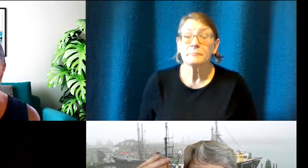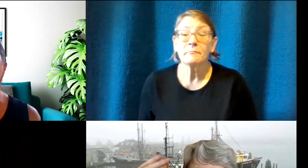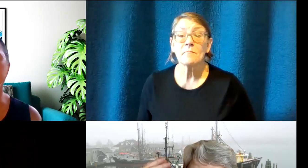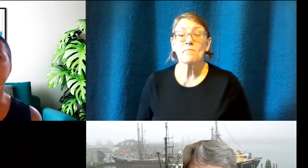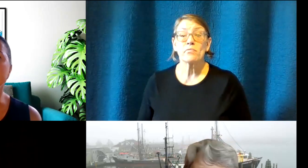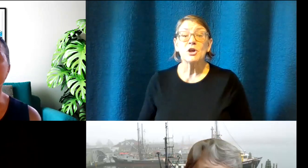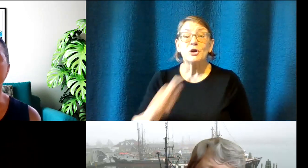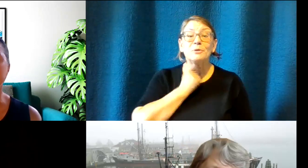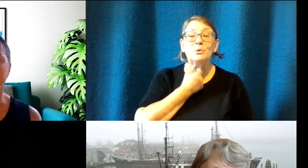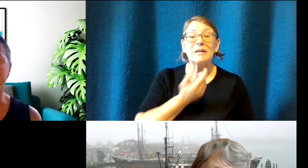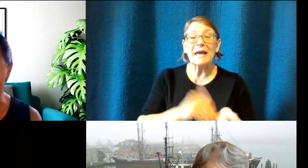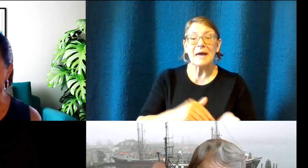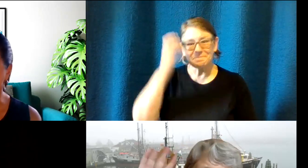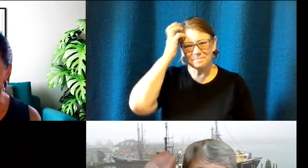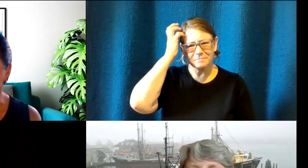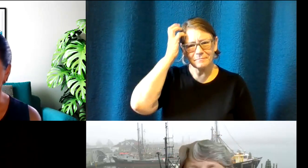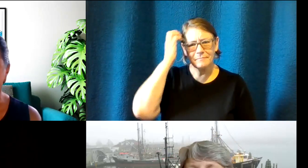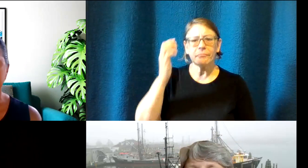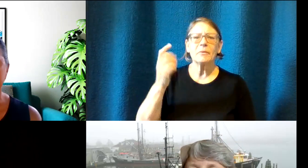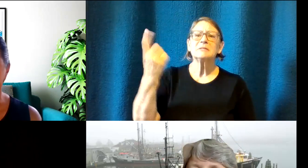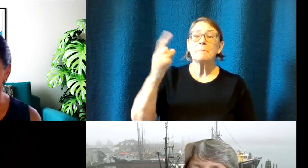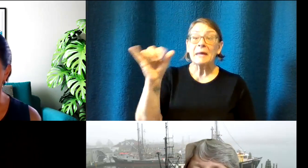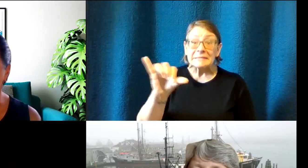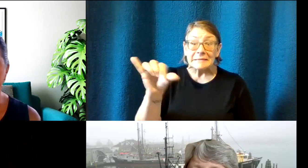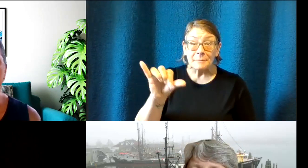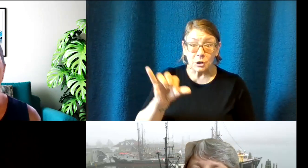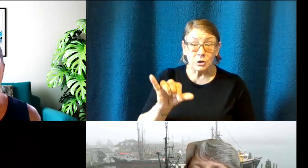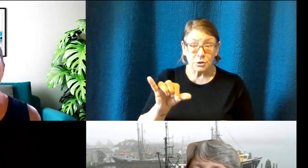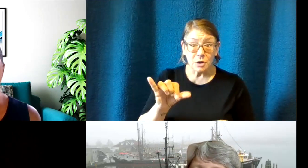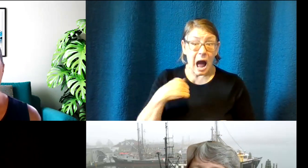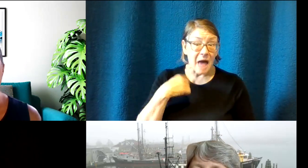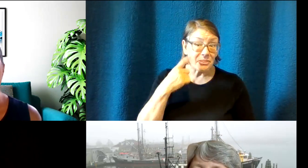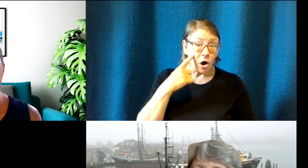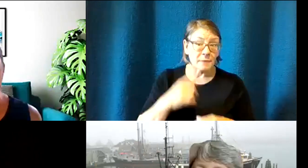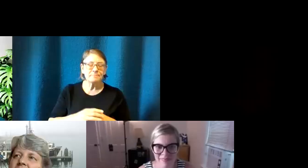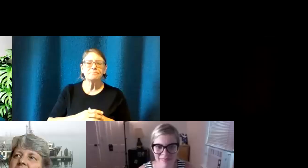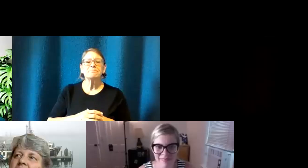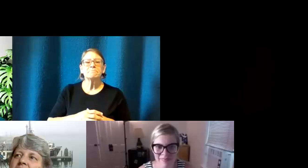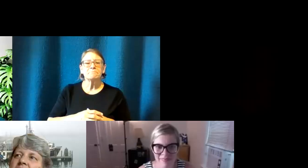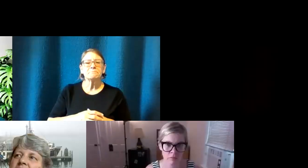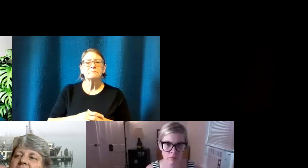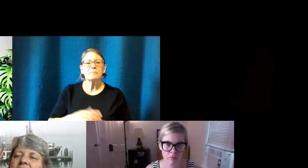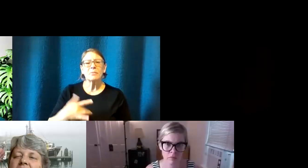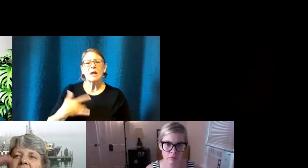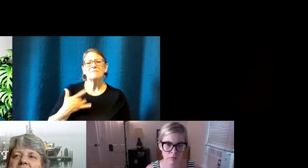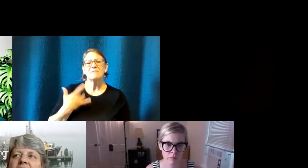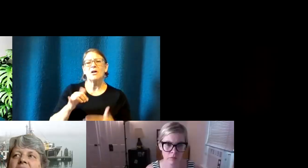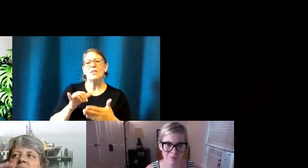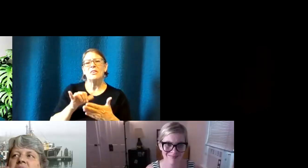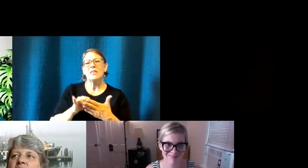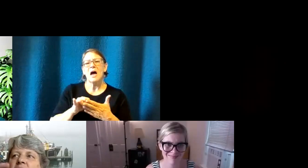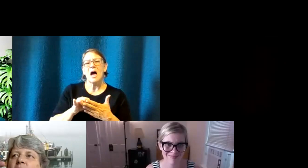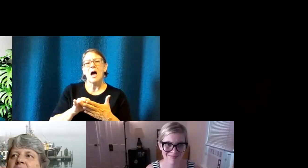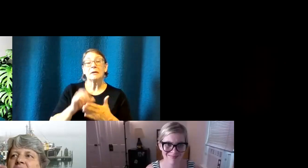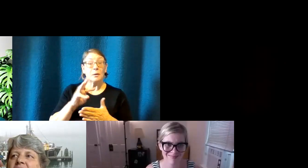And you're muted? I have something similar to say. I think that it